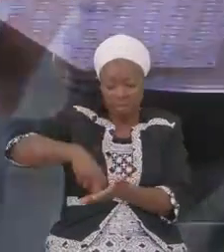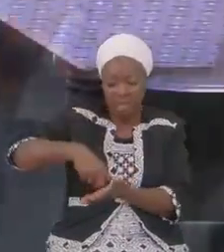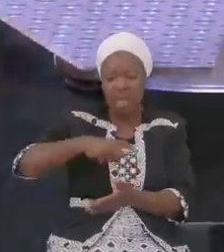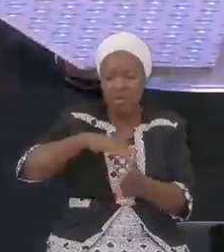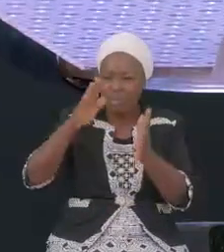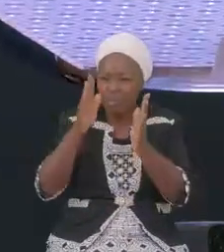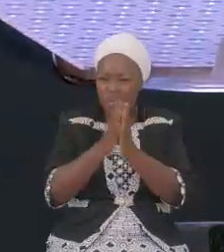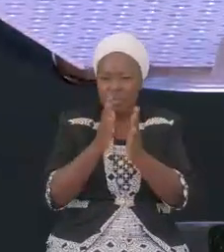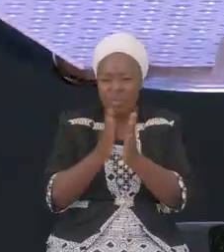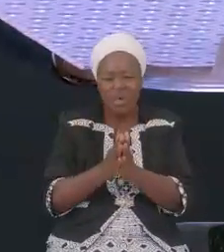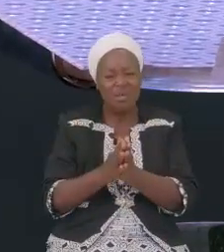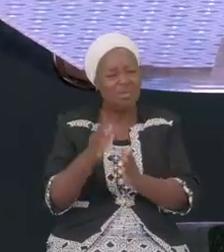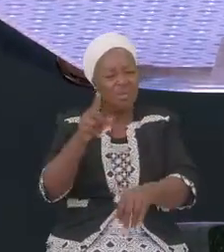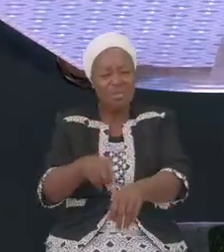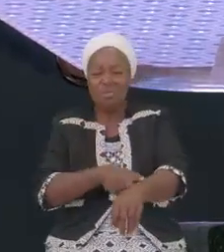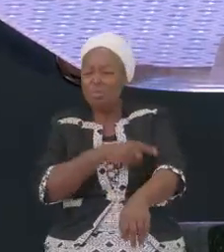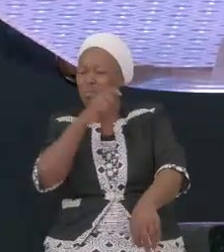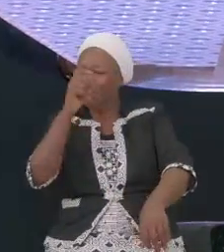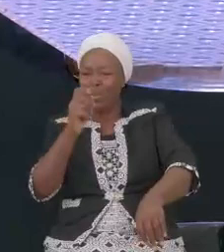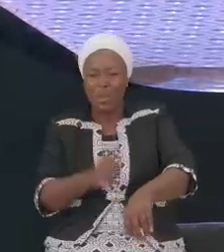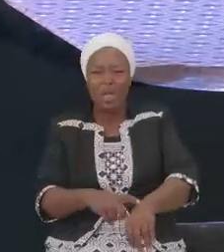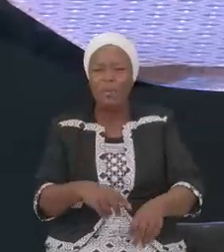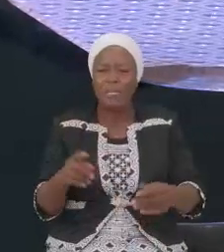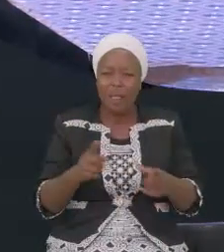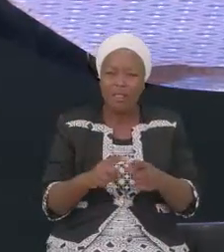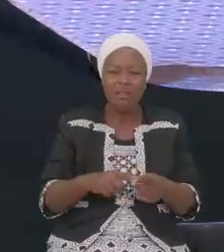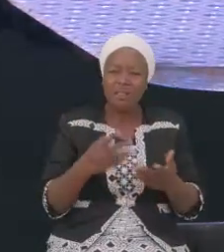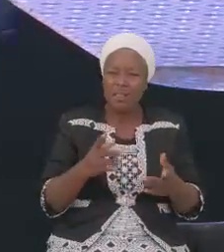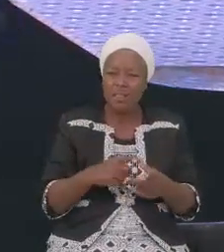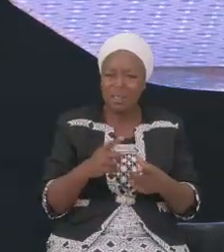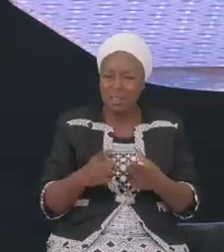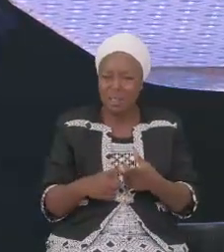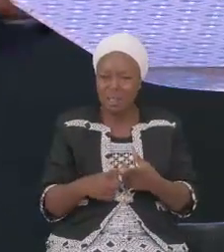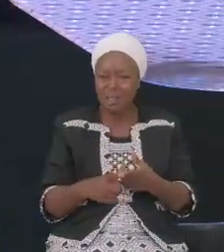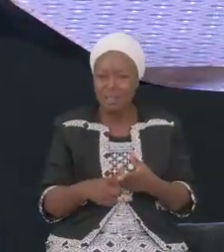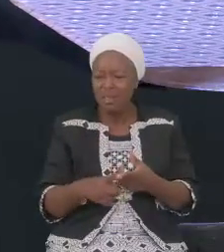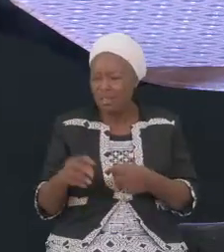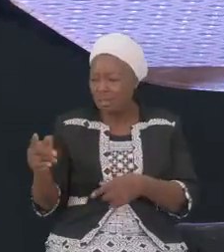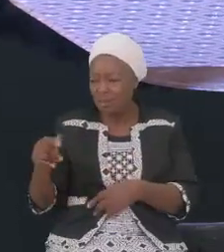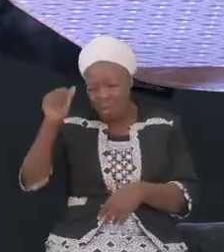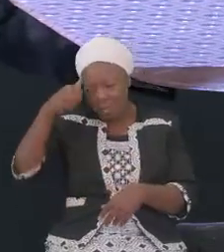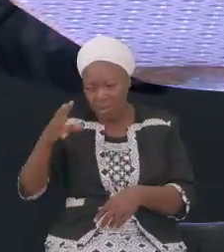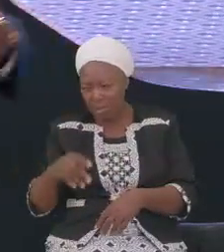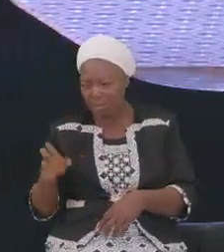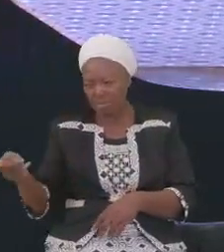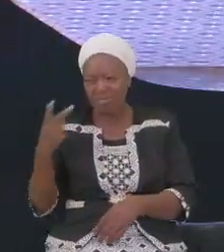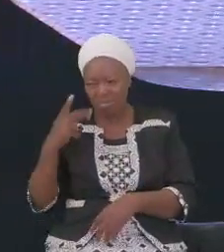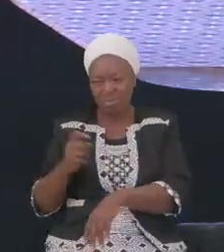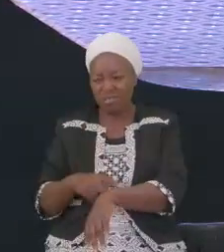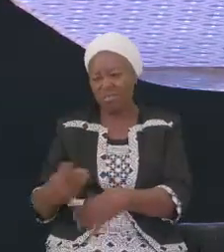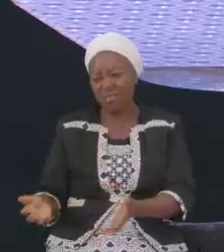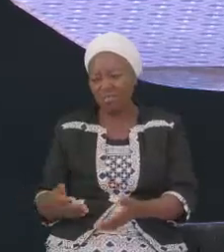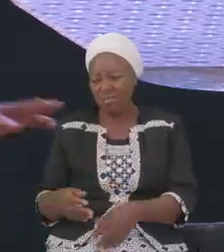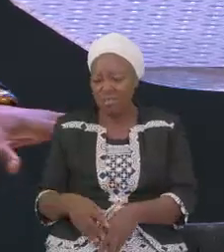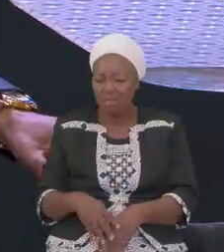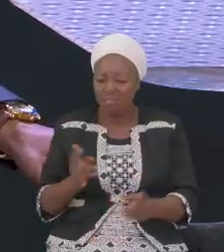minutes, 45 minutes, 1 hour, and somebody has to remind them, look at the time. And then they go, when they come back